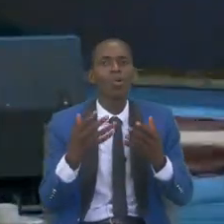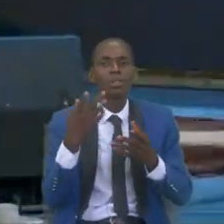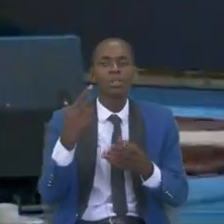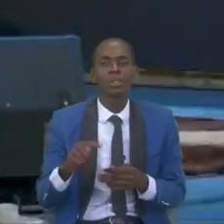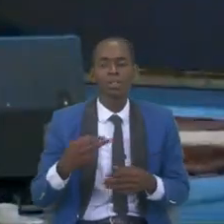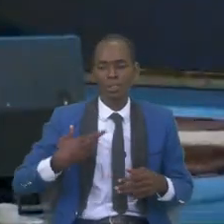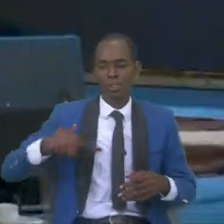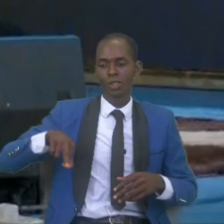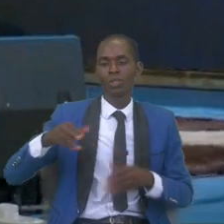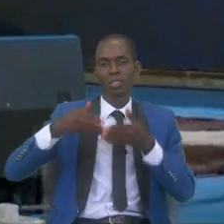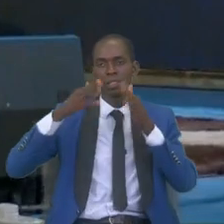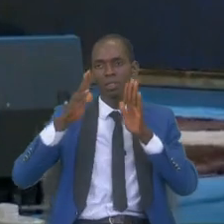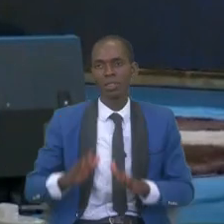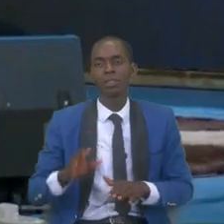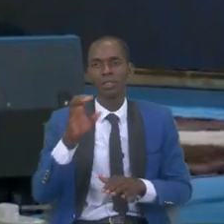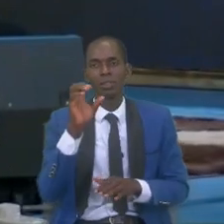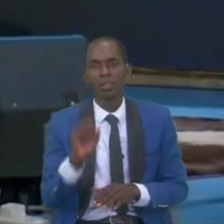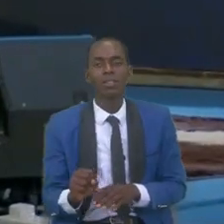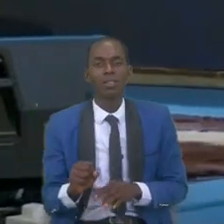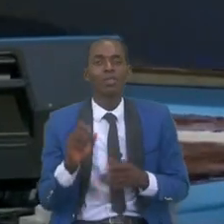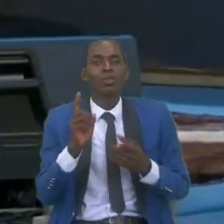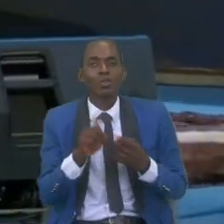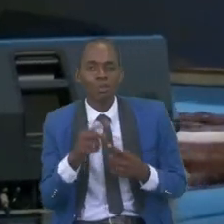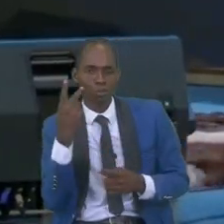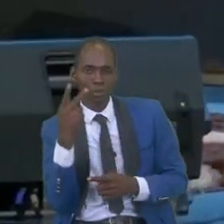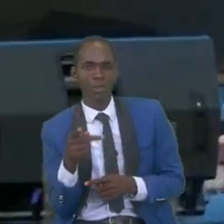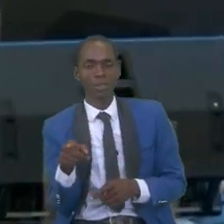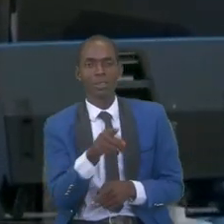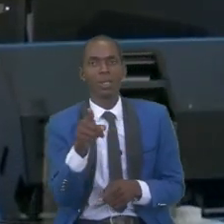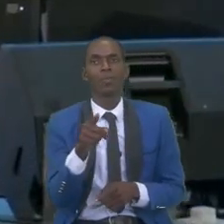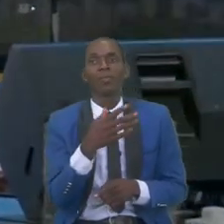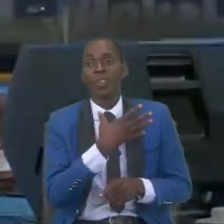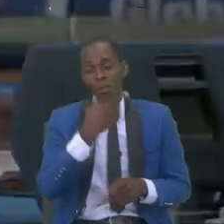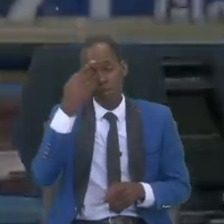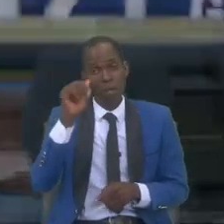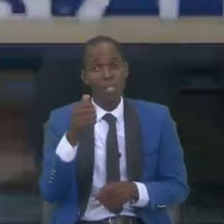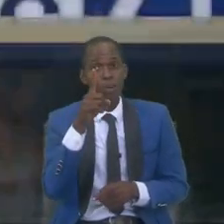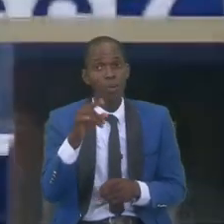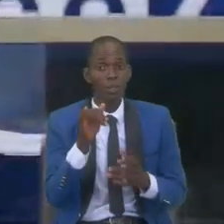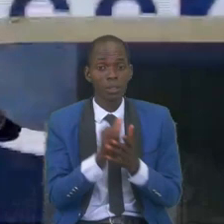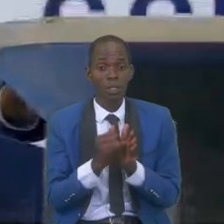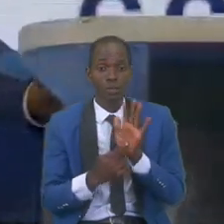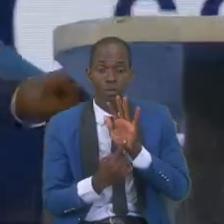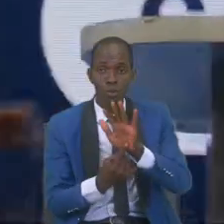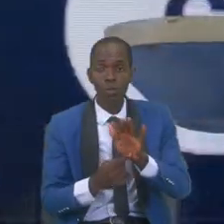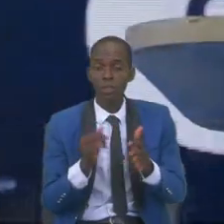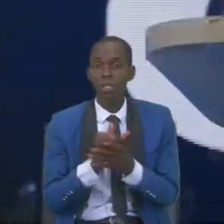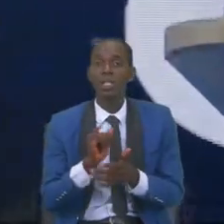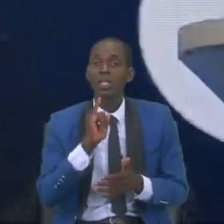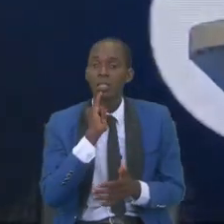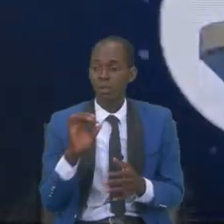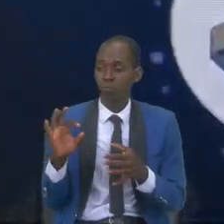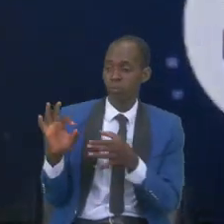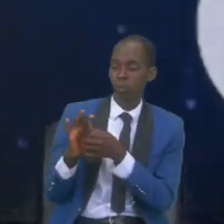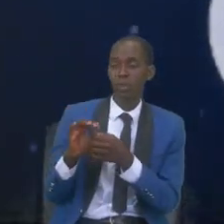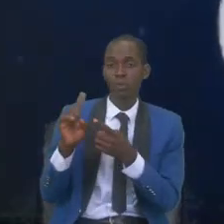and the Sadducees and the Sanhedrin to see them, because anyone that shows that it belongs to Jesus,